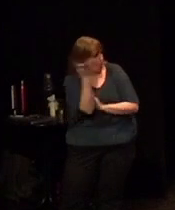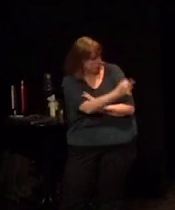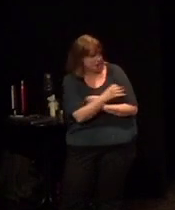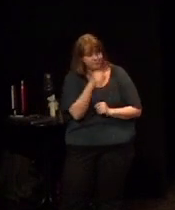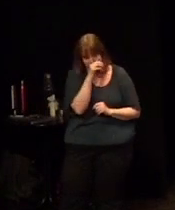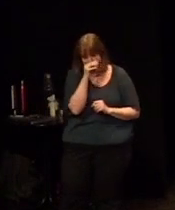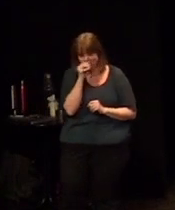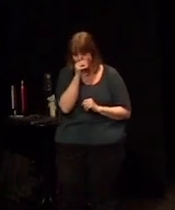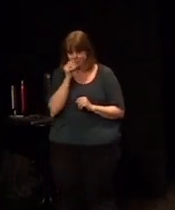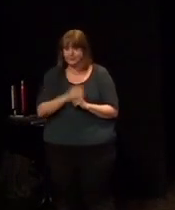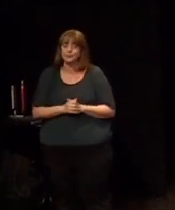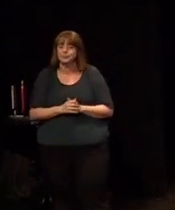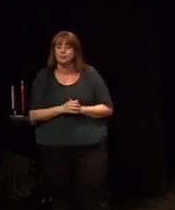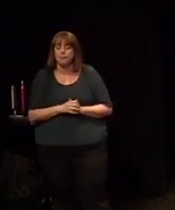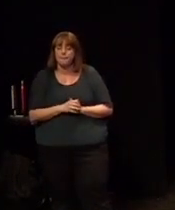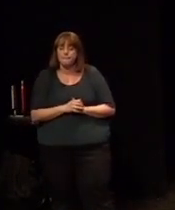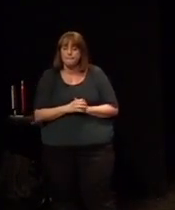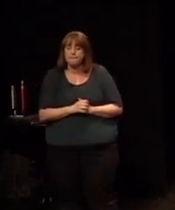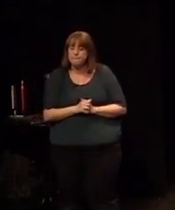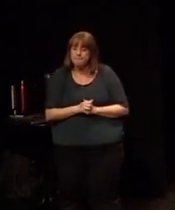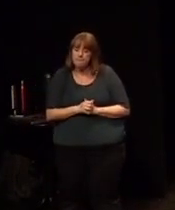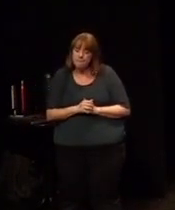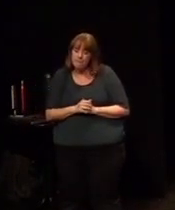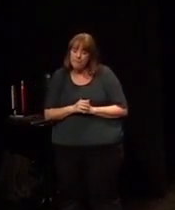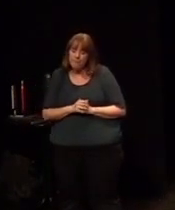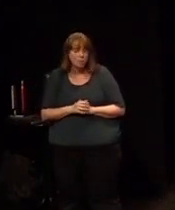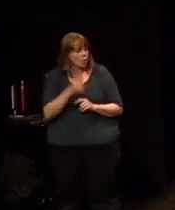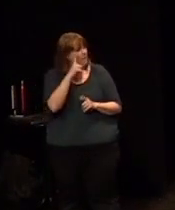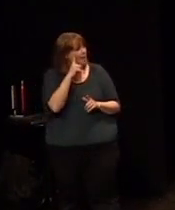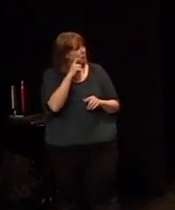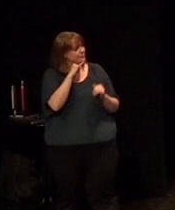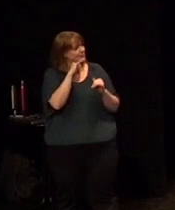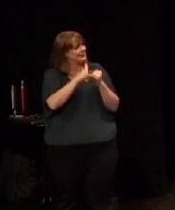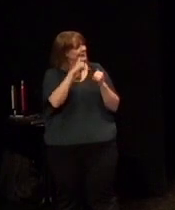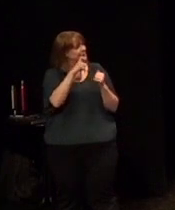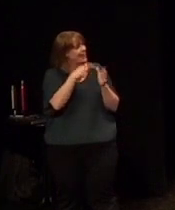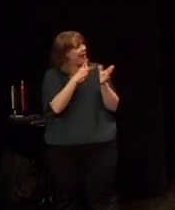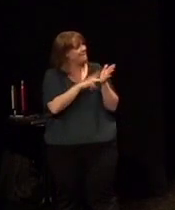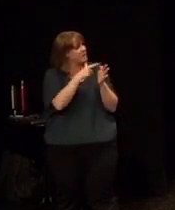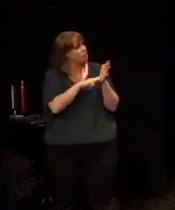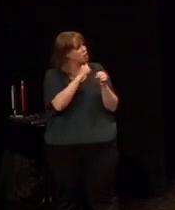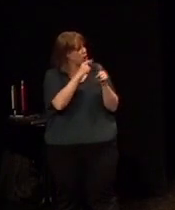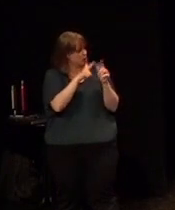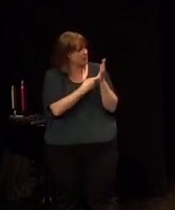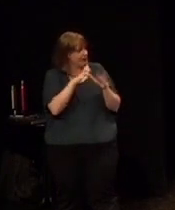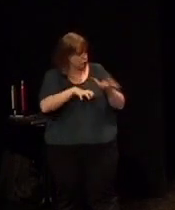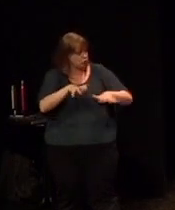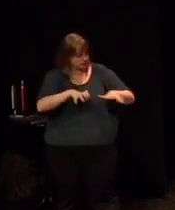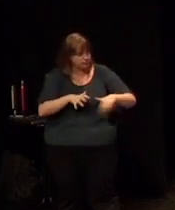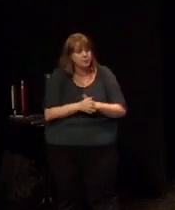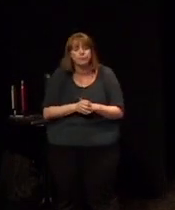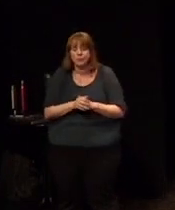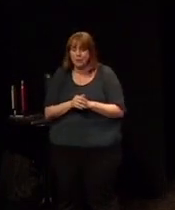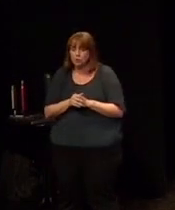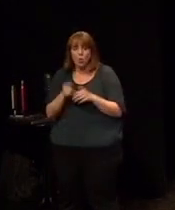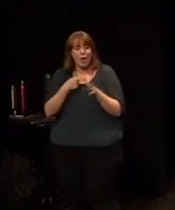for EJ. We're talking about scavengers, and Andy was